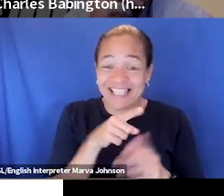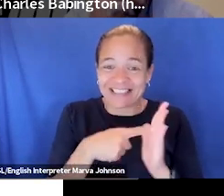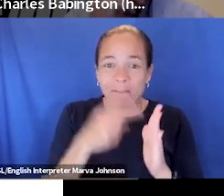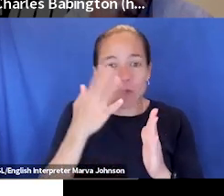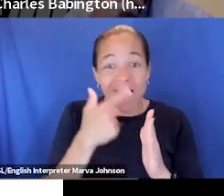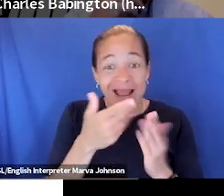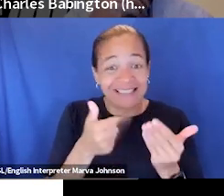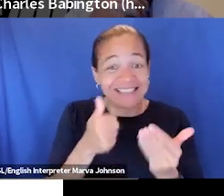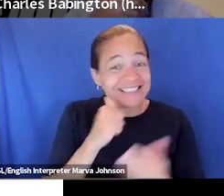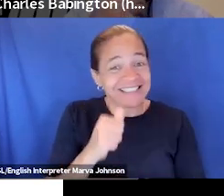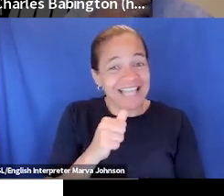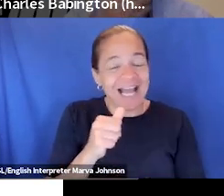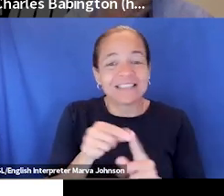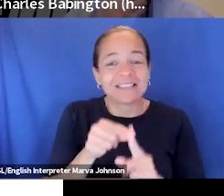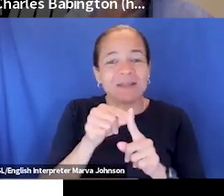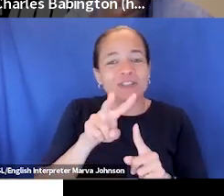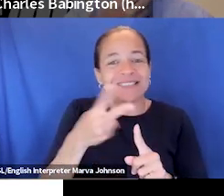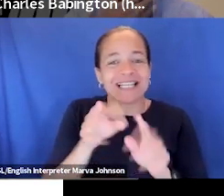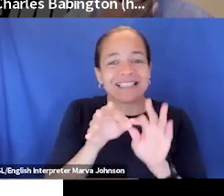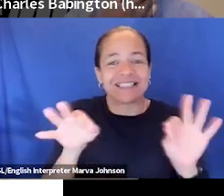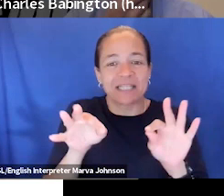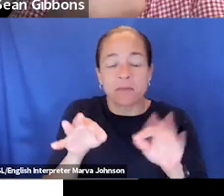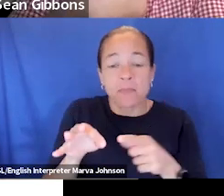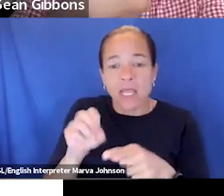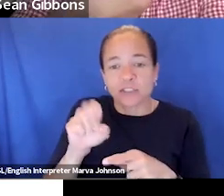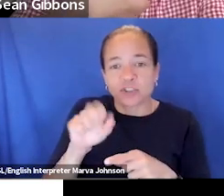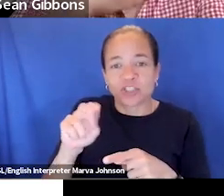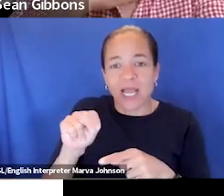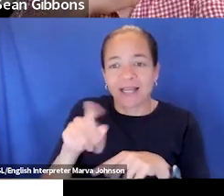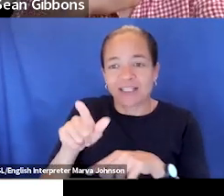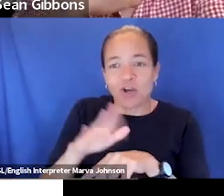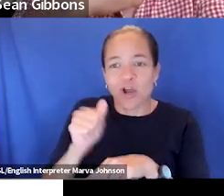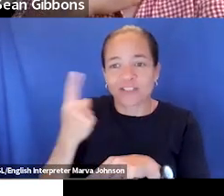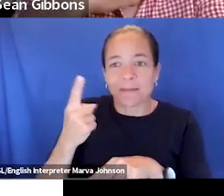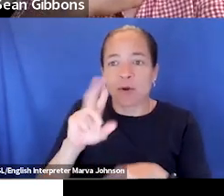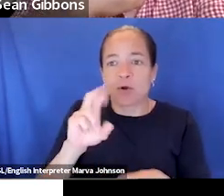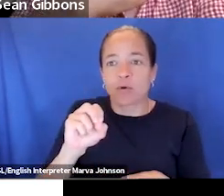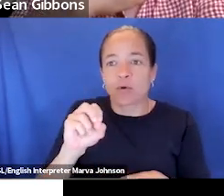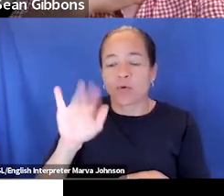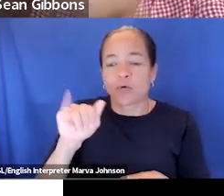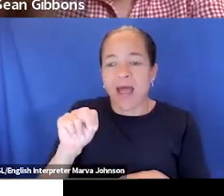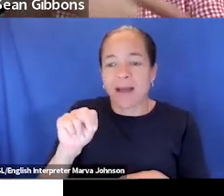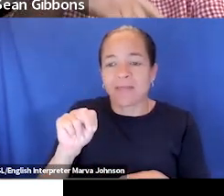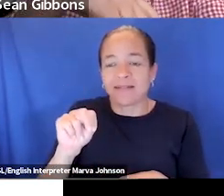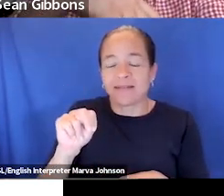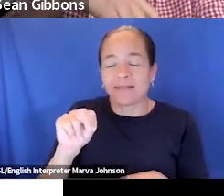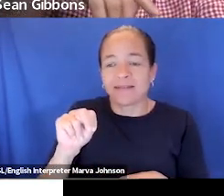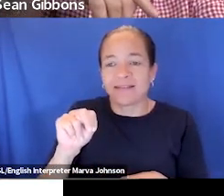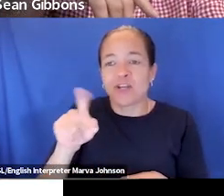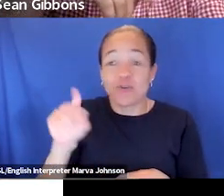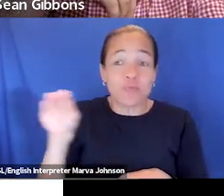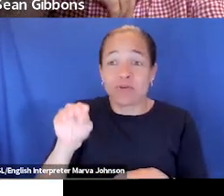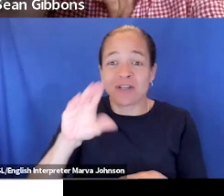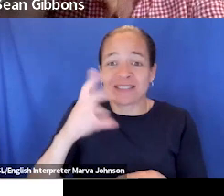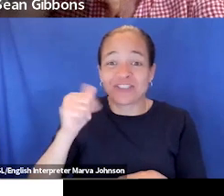easy. Sean, can we have a volunteer? Yeah, Robin Sawyer, I'm going to pick on you. I'm assuming you're volunteering because you stuck it in the